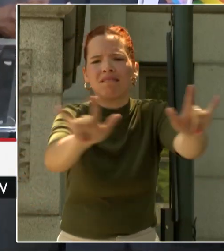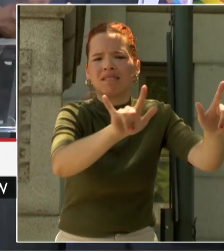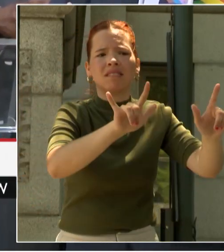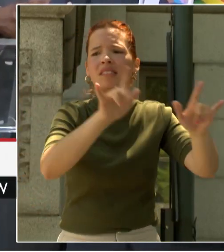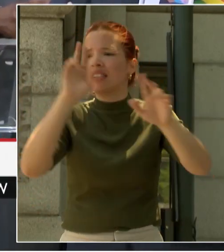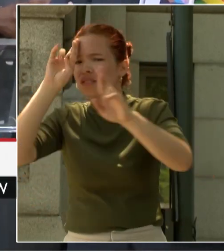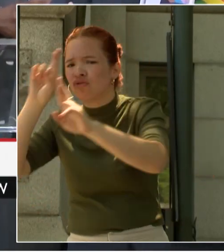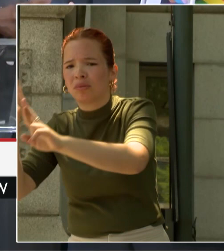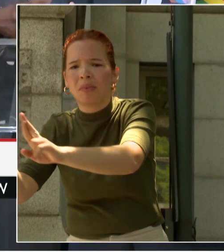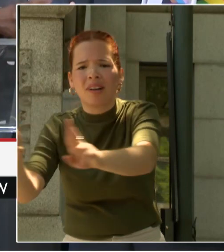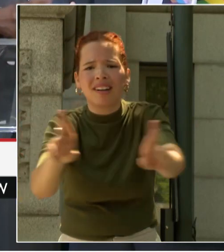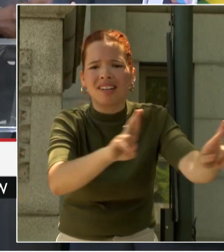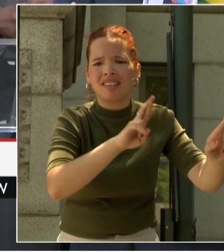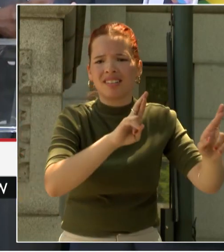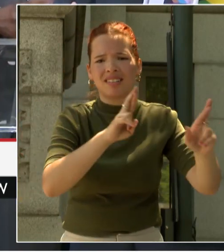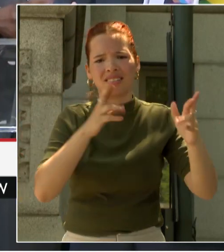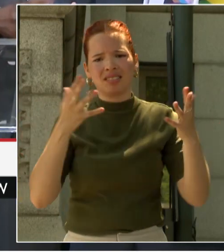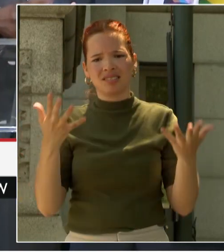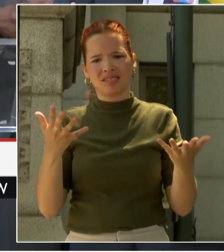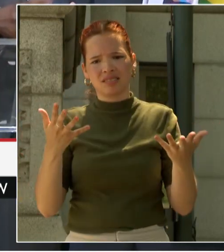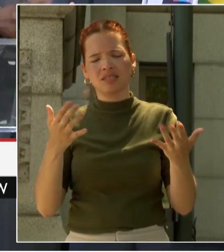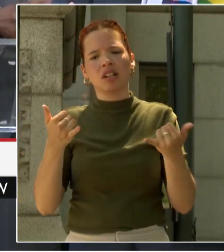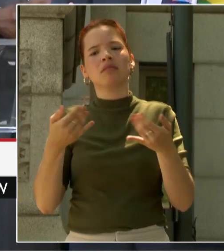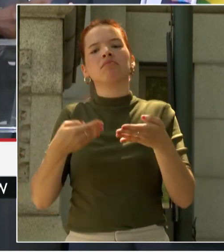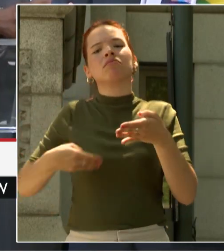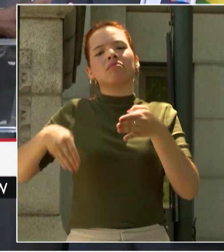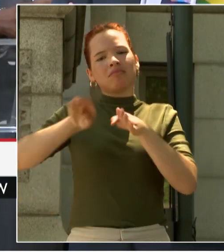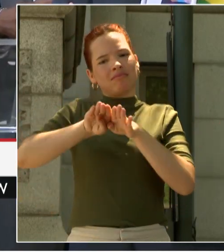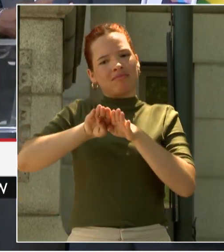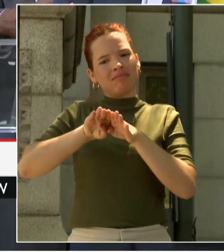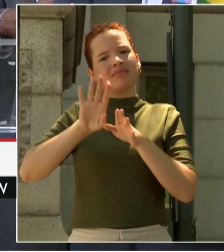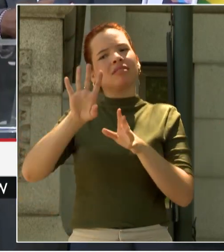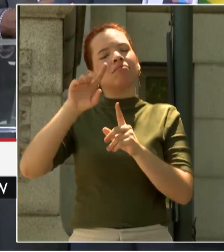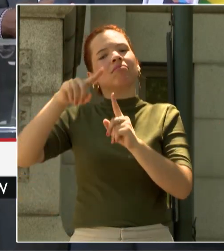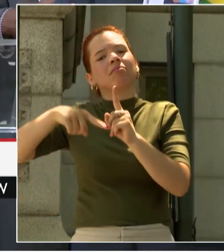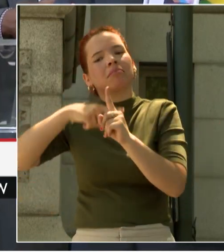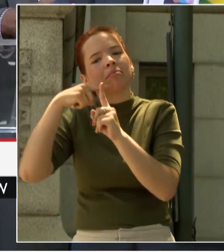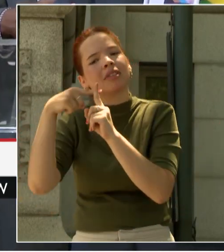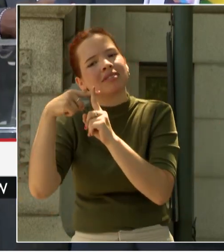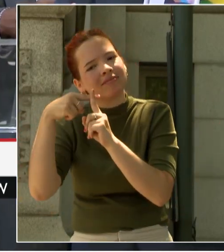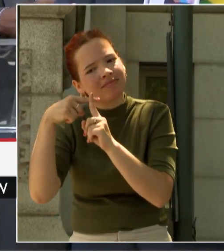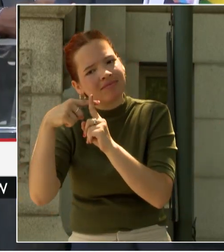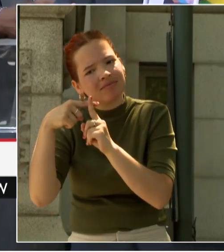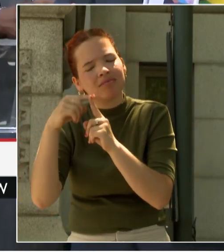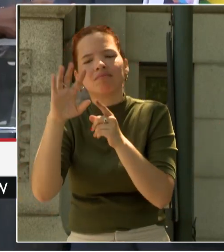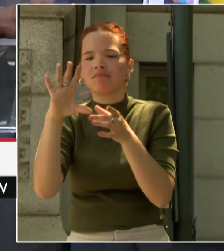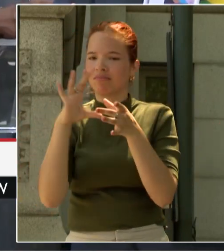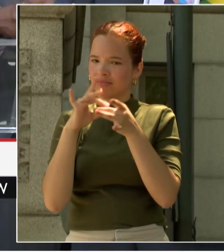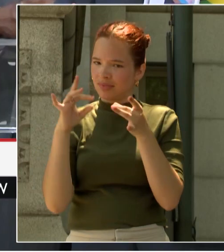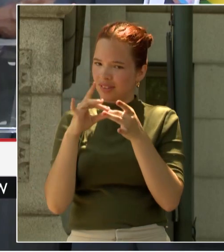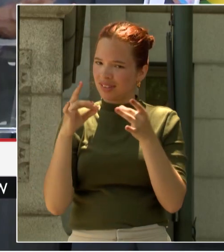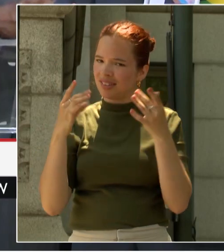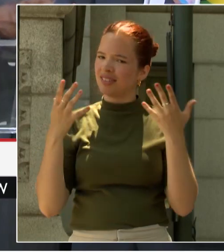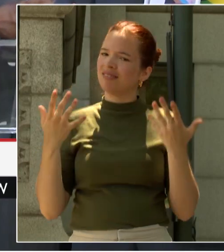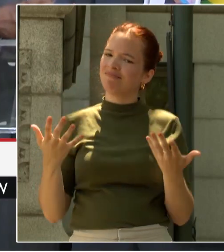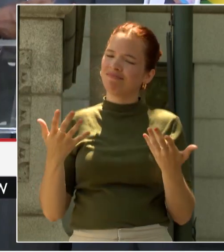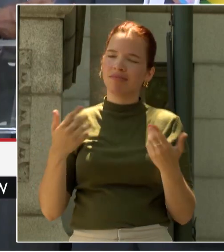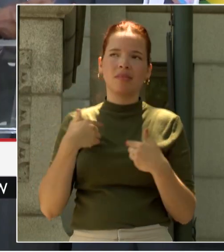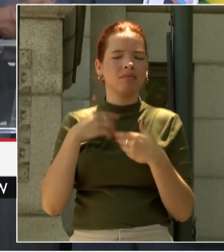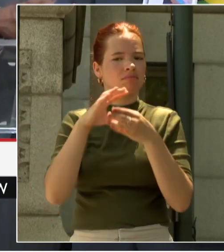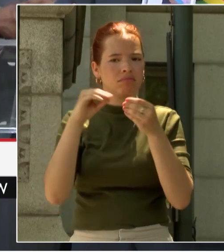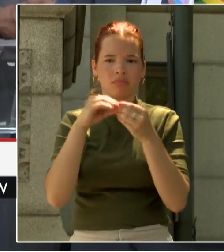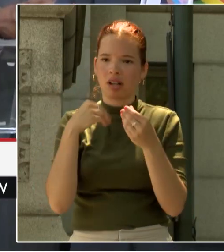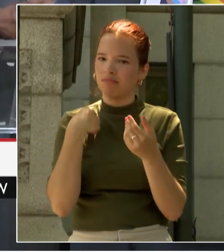I want to end on a very positive note. A lot has been said about where we have been